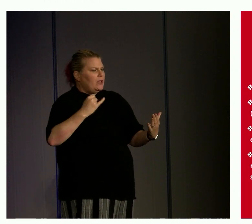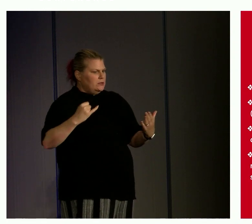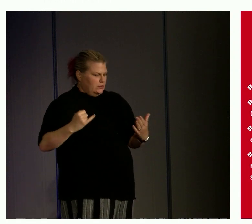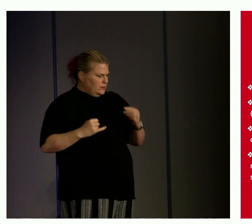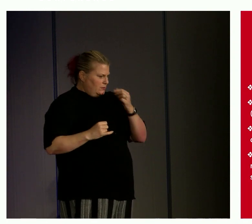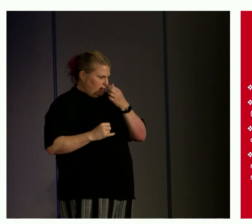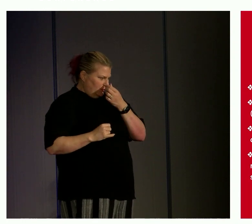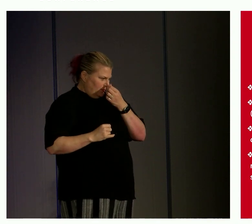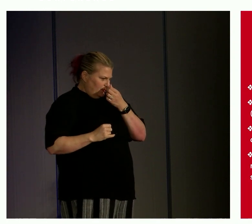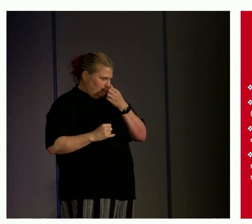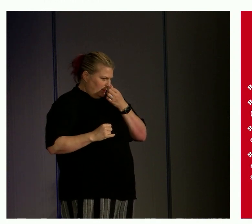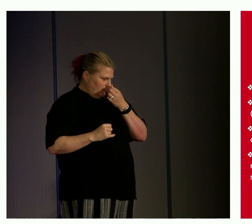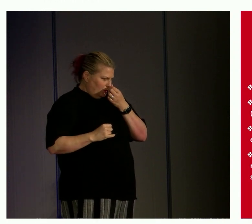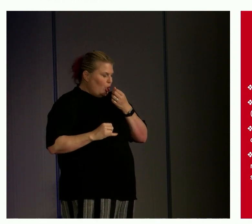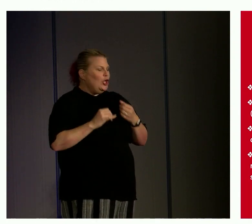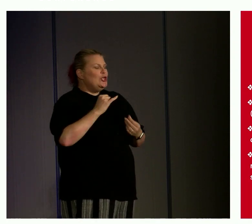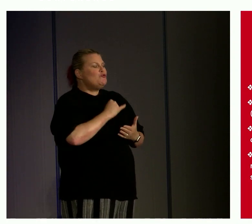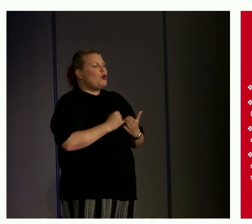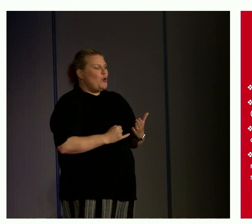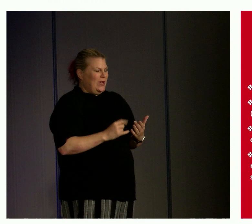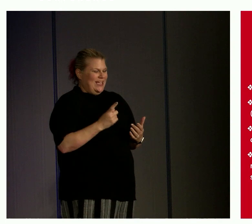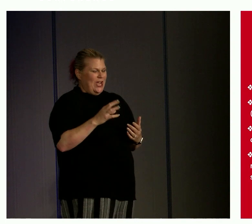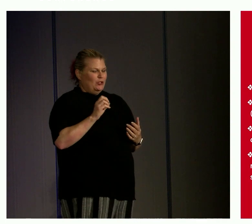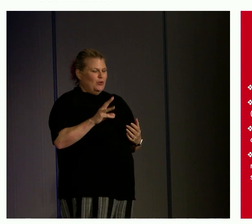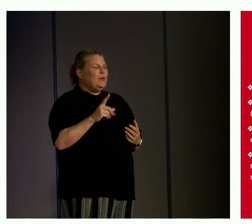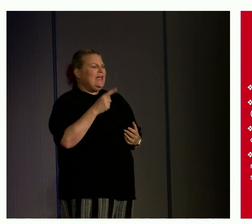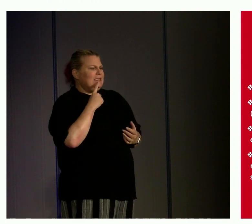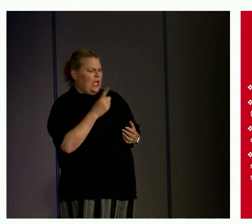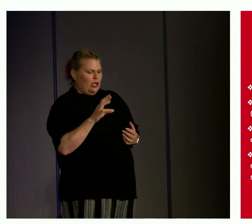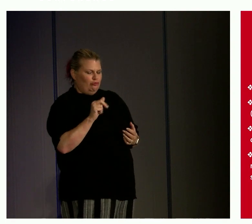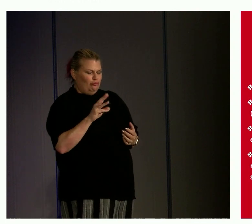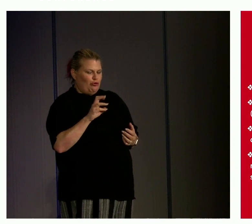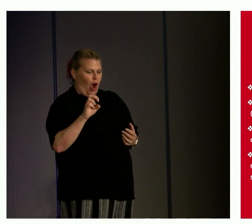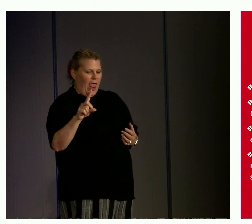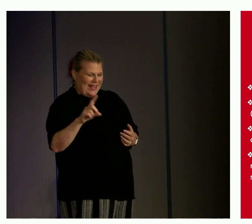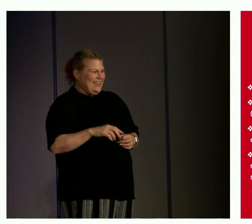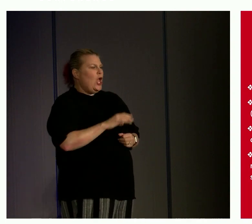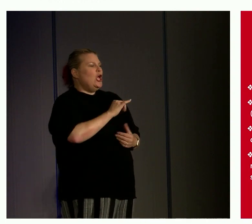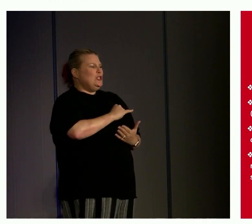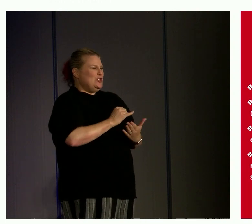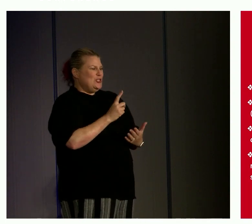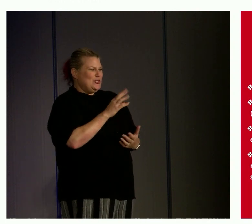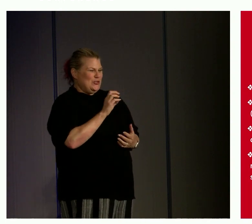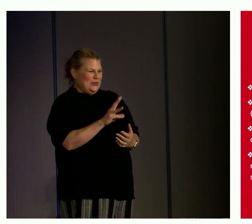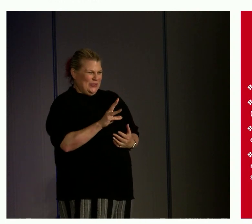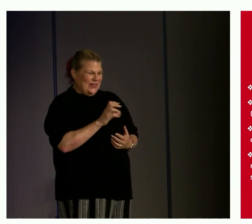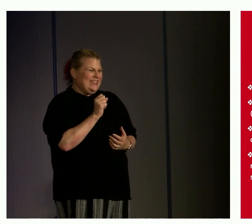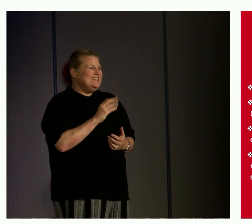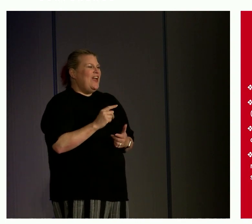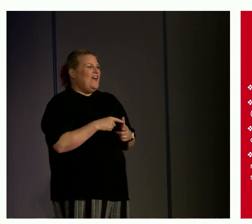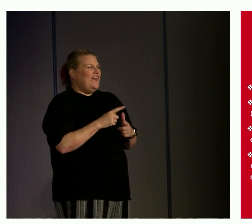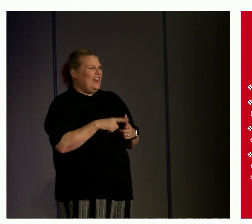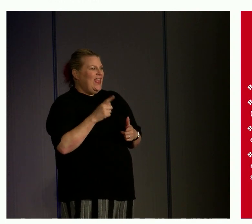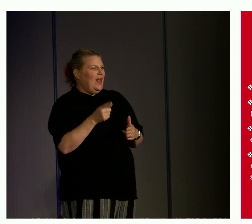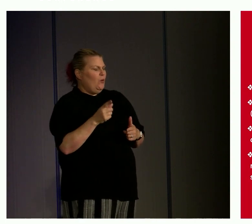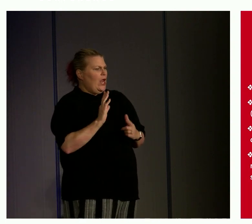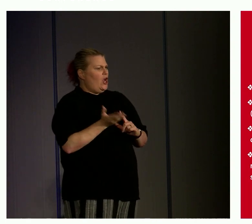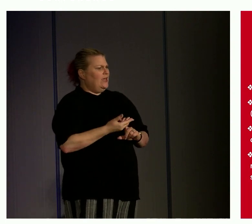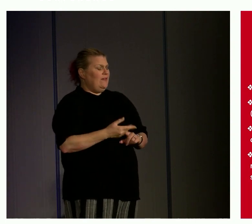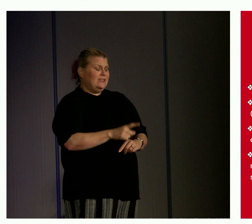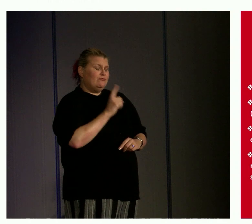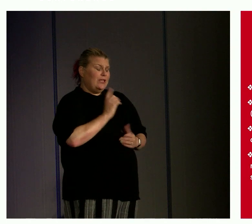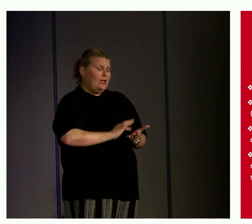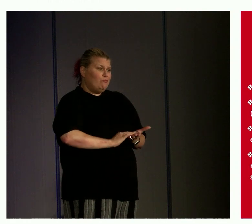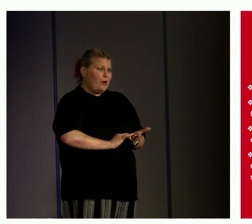drawn, and it's just explaining that we are convinced that Braille is a